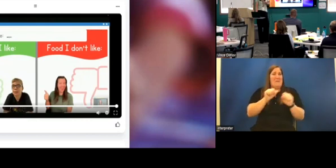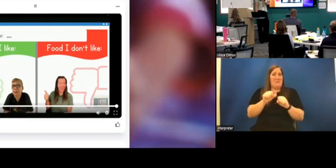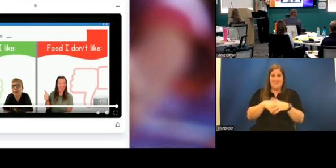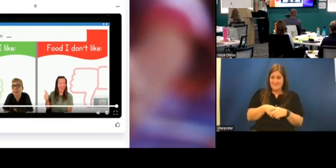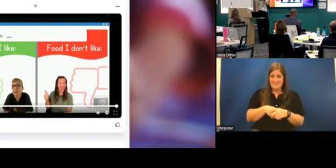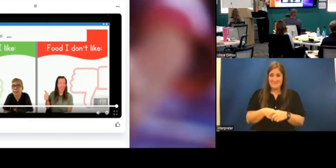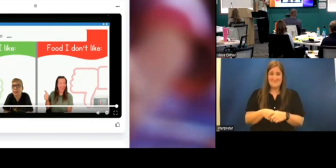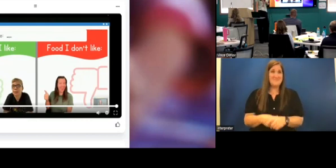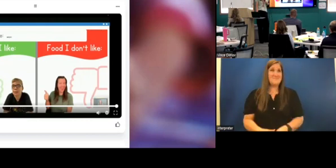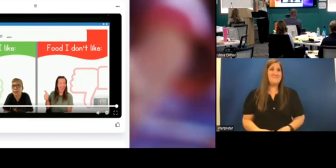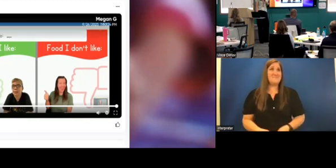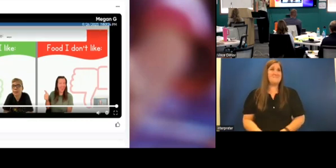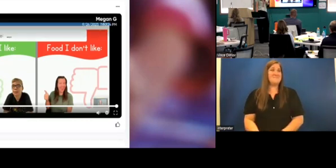can.